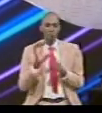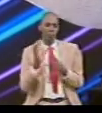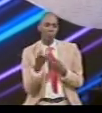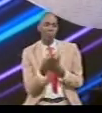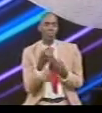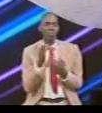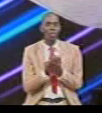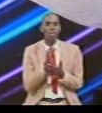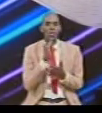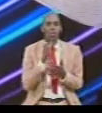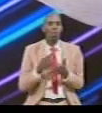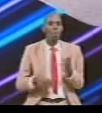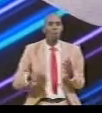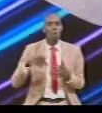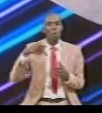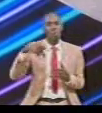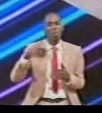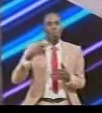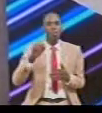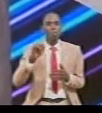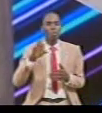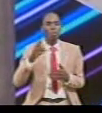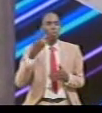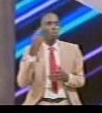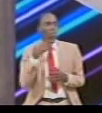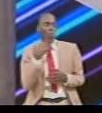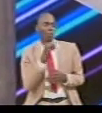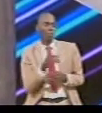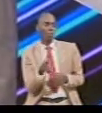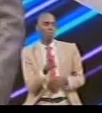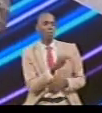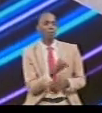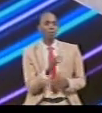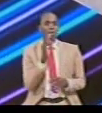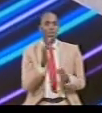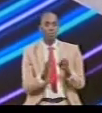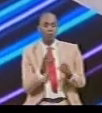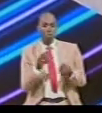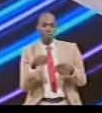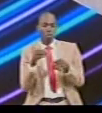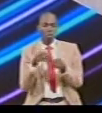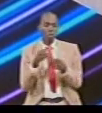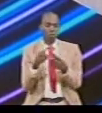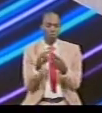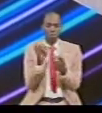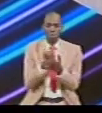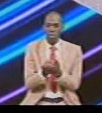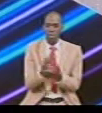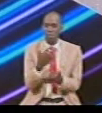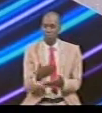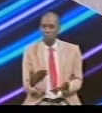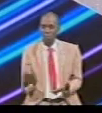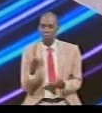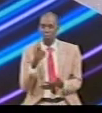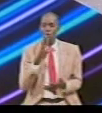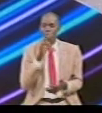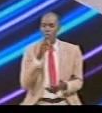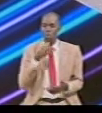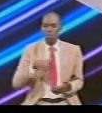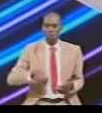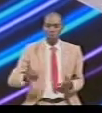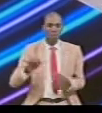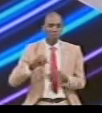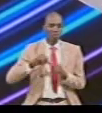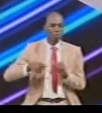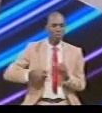telling them, if you go into that and you are not circumcised, and you add all those beads